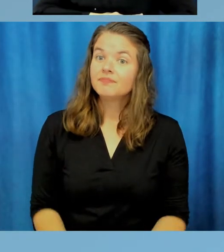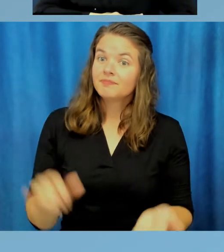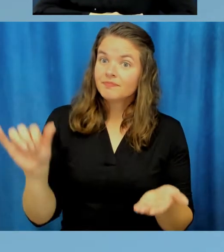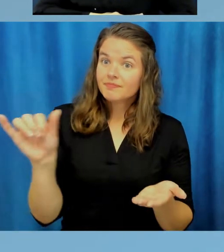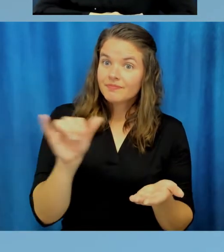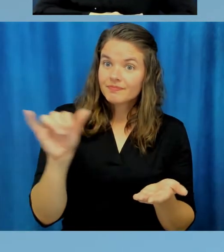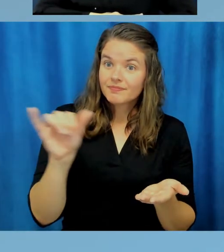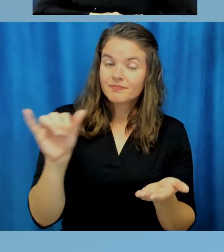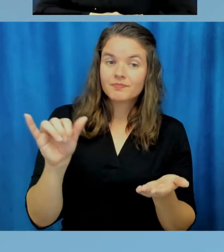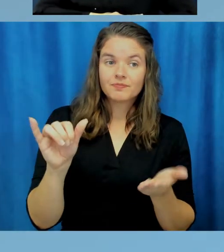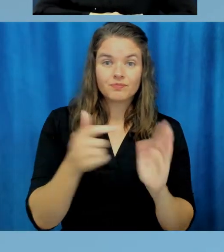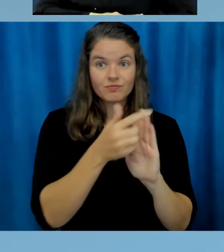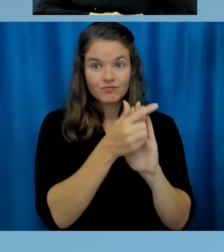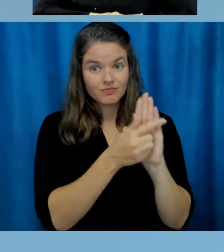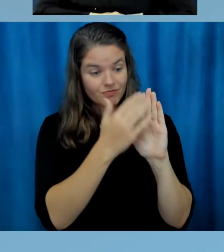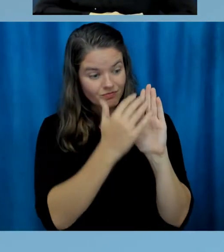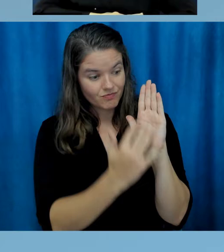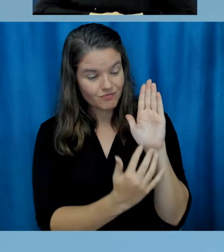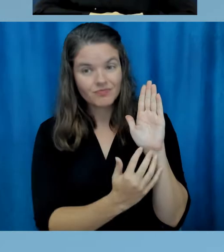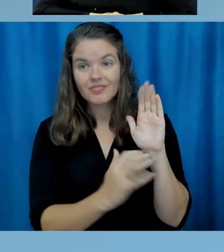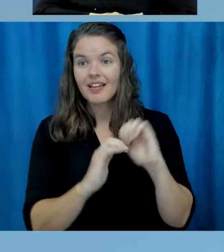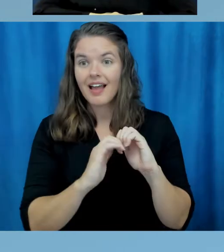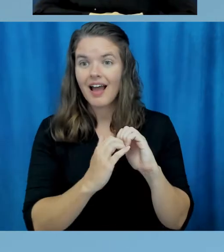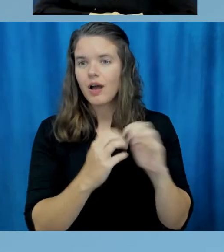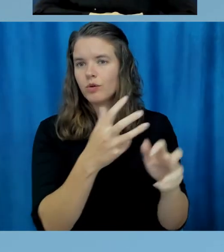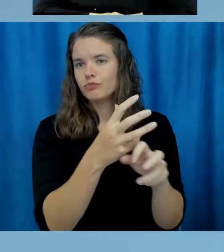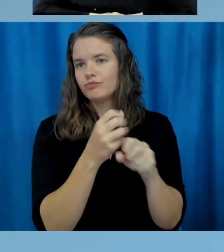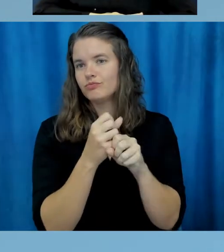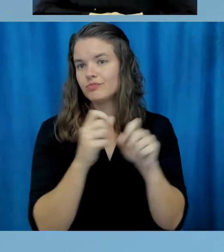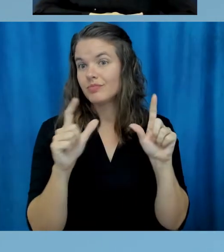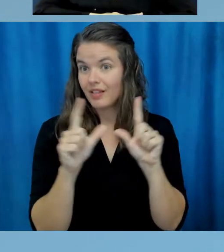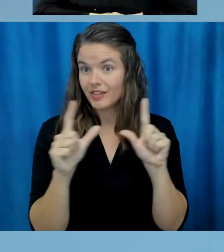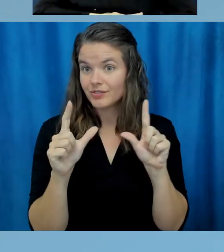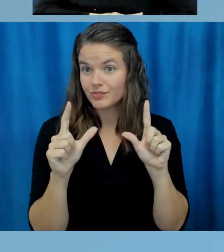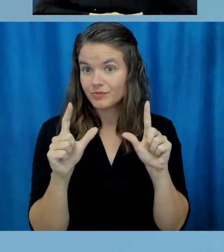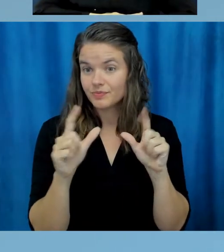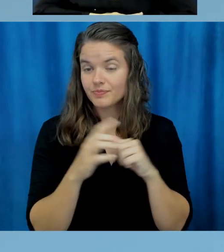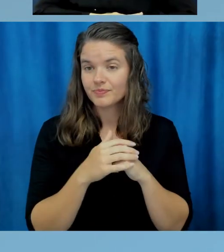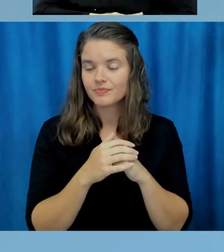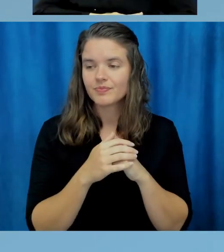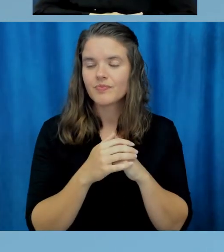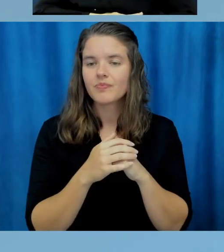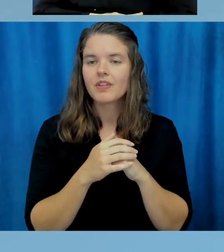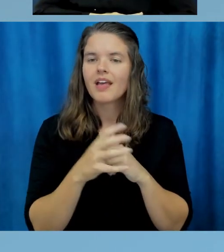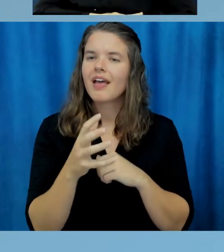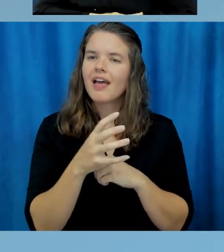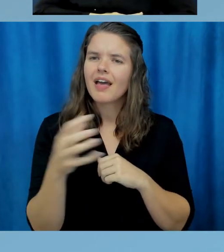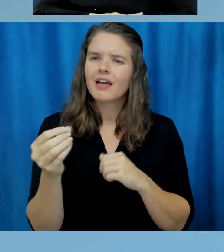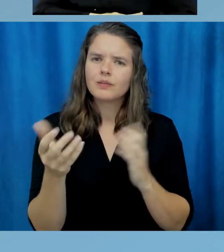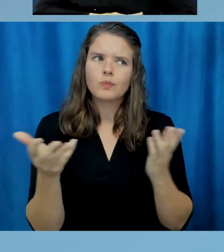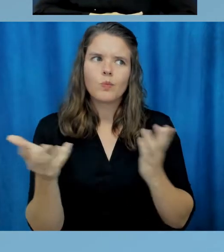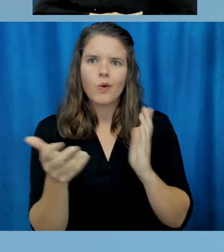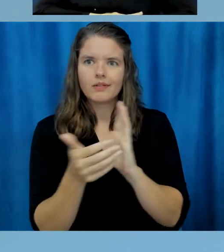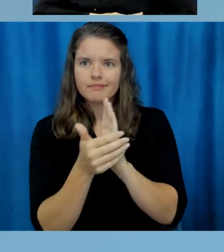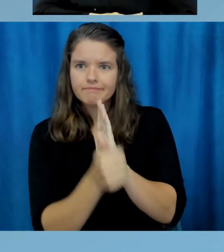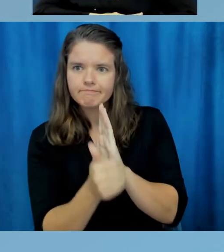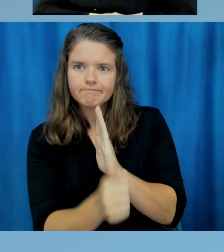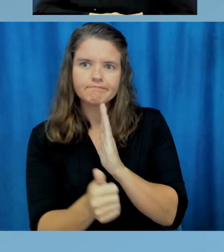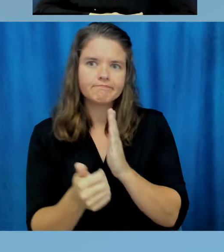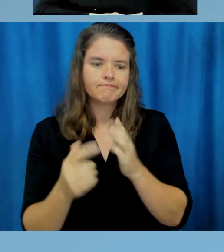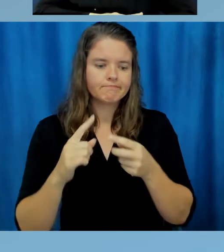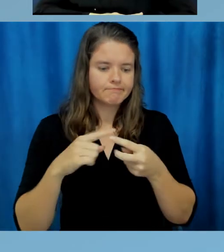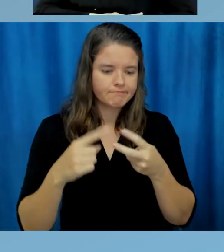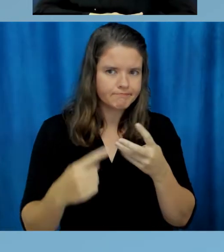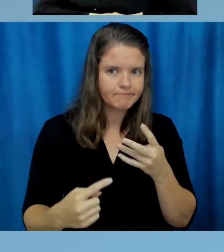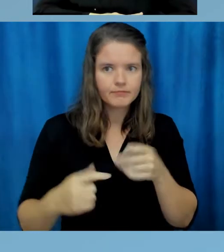It also outlines how to be granted licensure and what skills, what